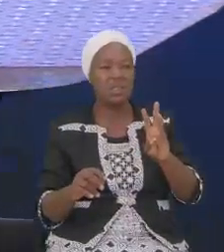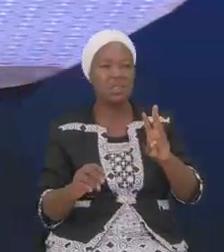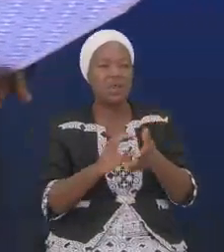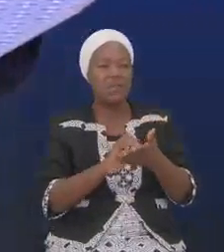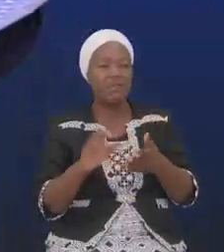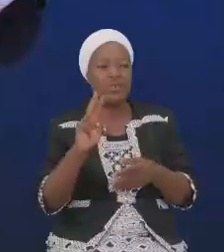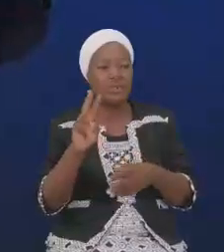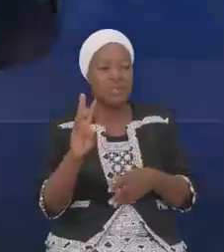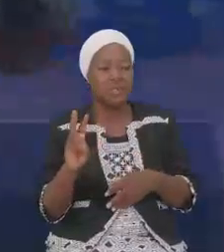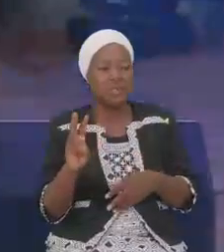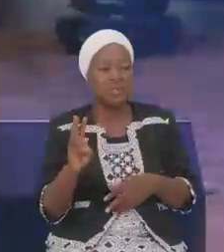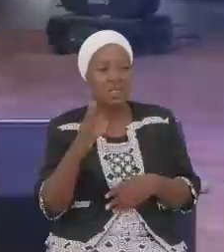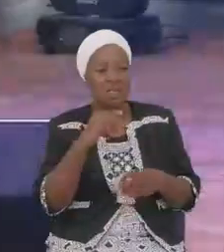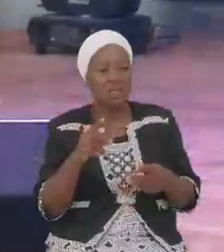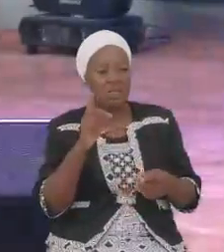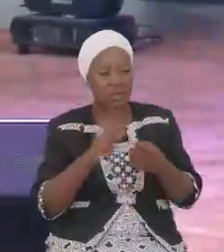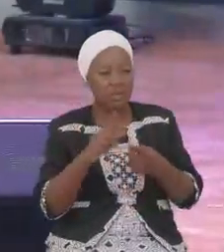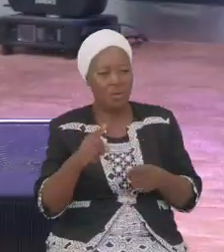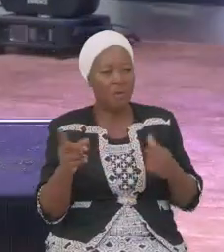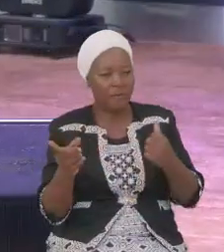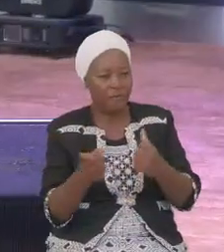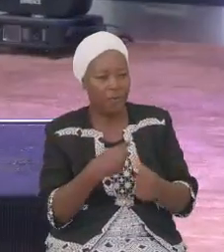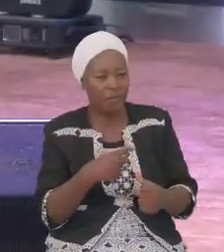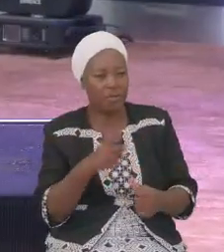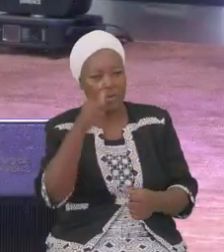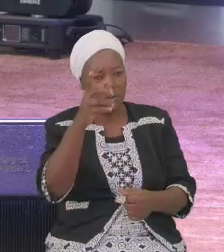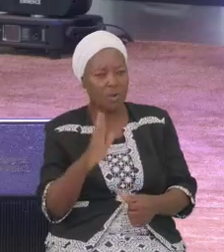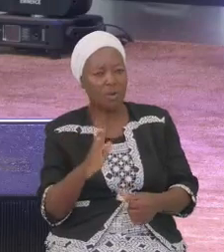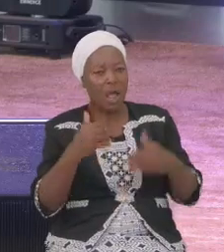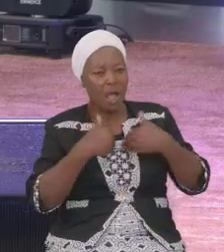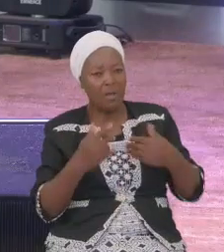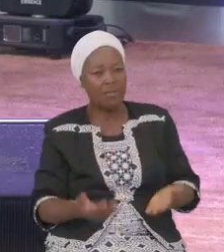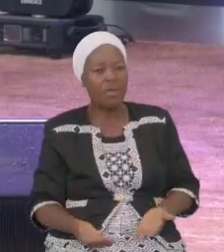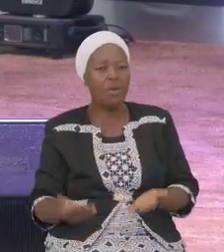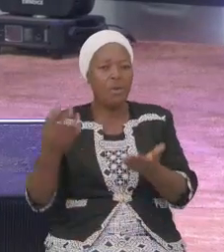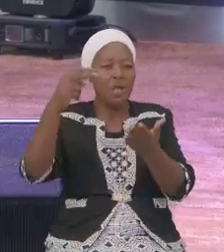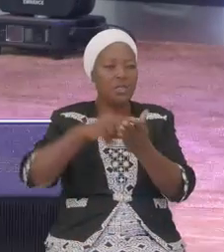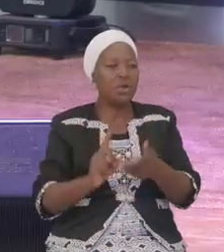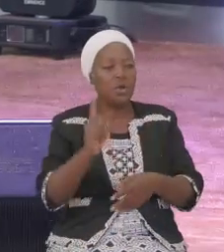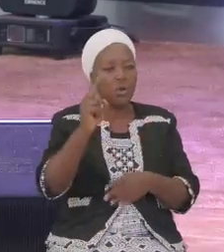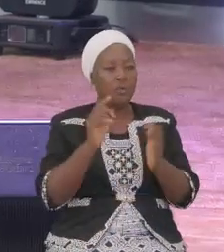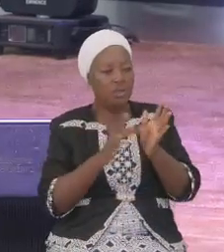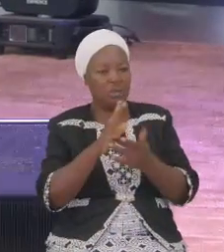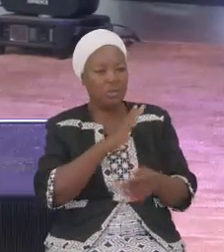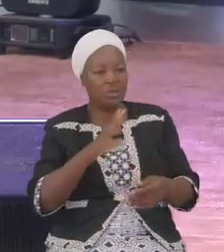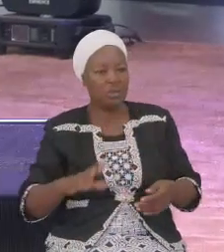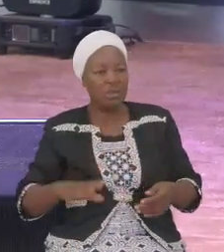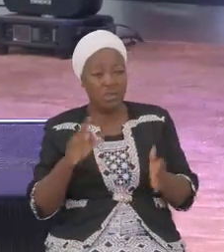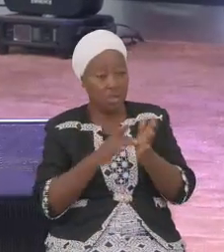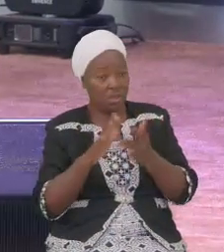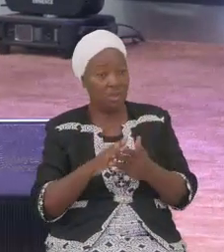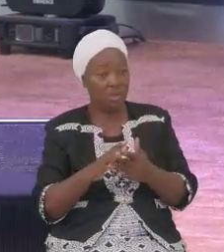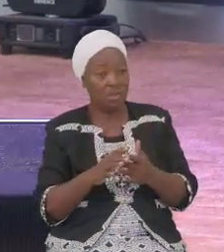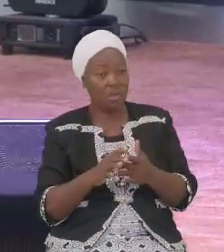26, unto you first, God, having raised up his son, Jesus, sent